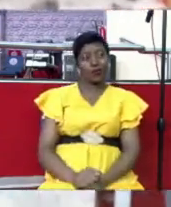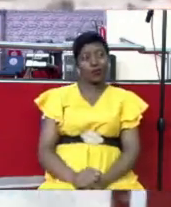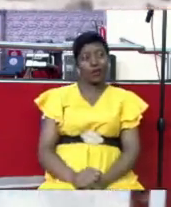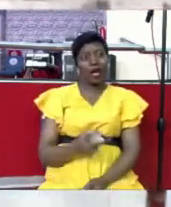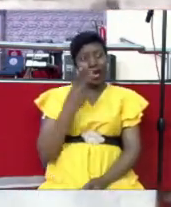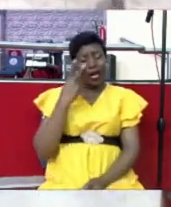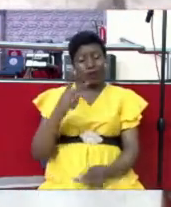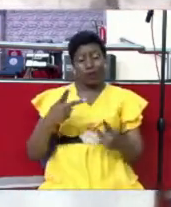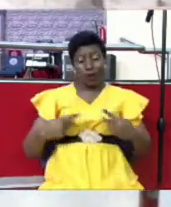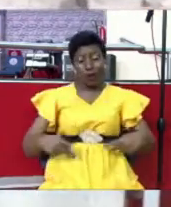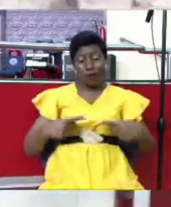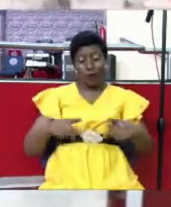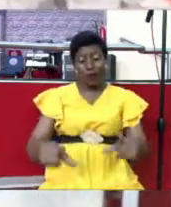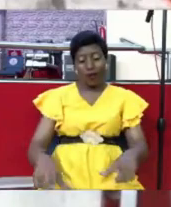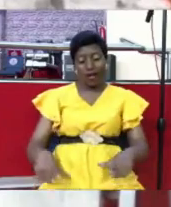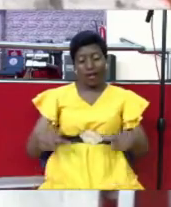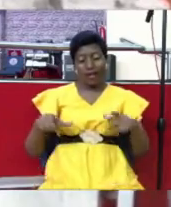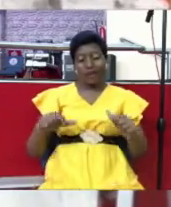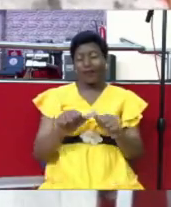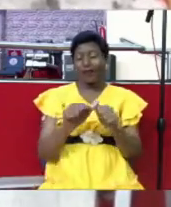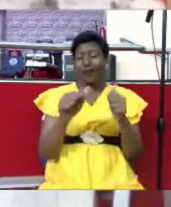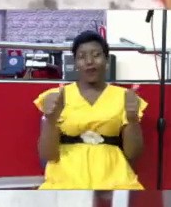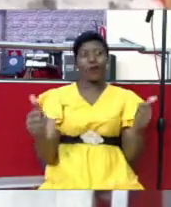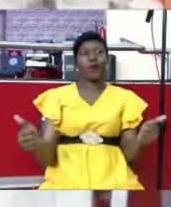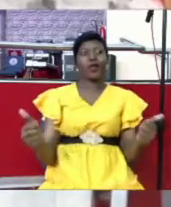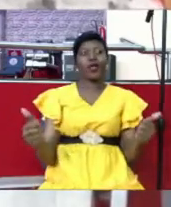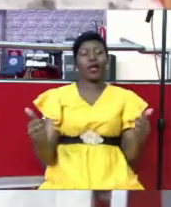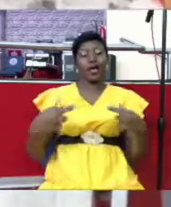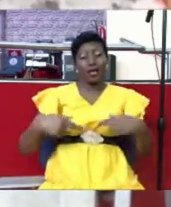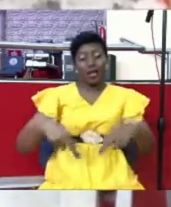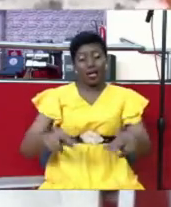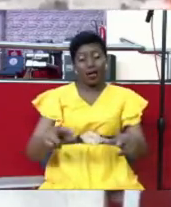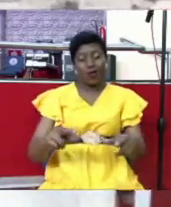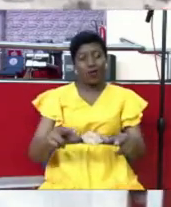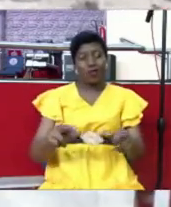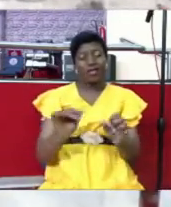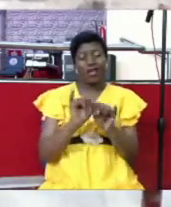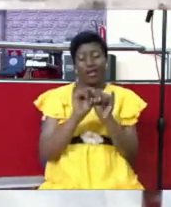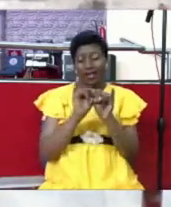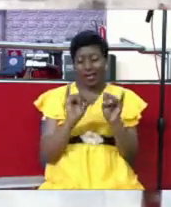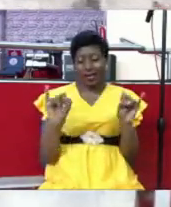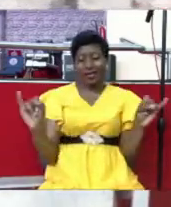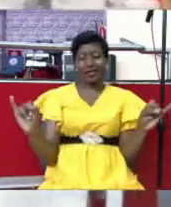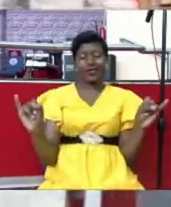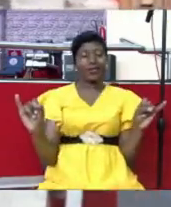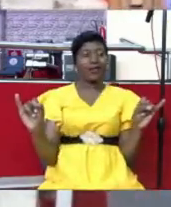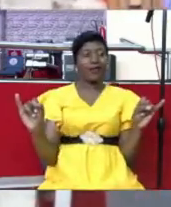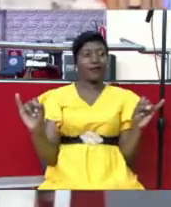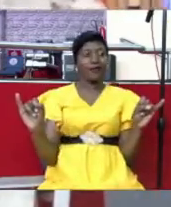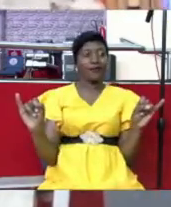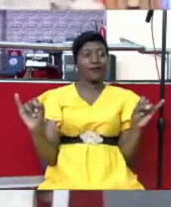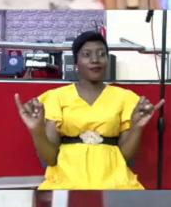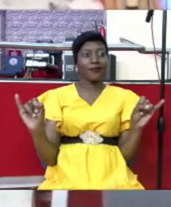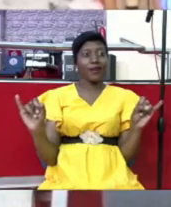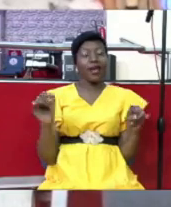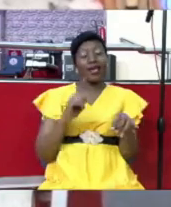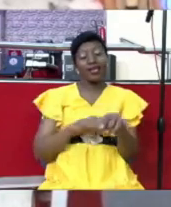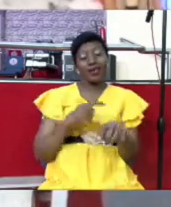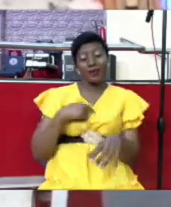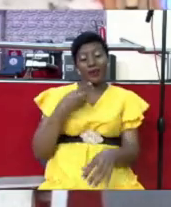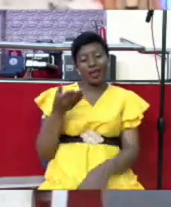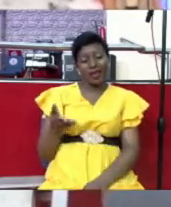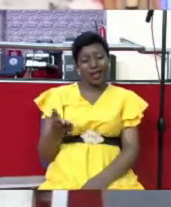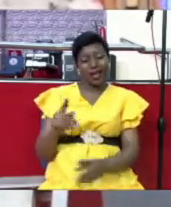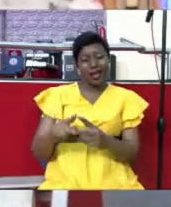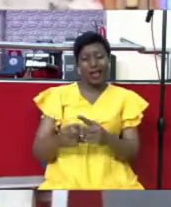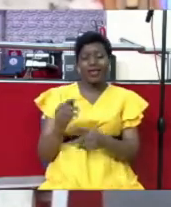Watu wanaishi vizuri. The streets are clean. Yani pale barabara ziko safi. And while there, I started asking